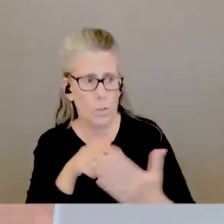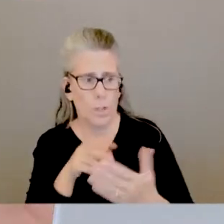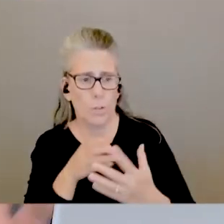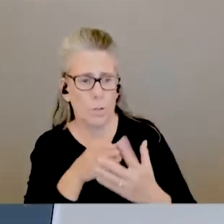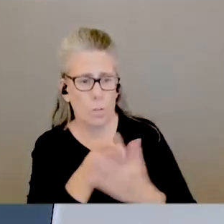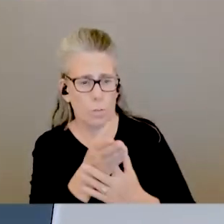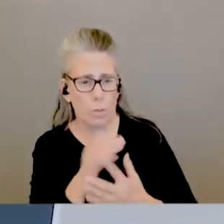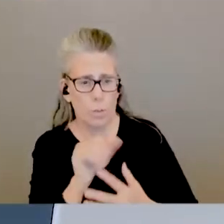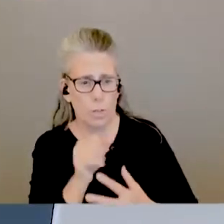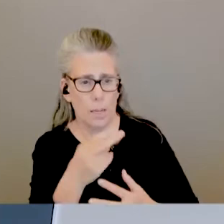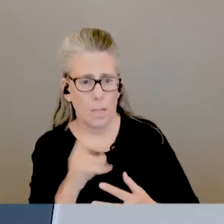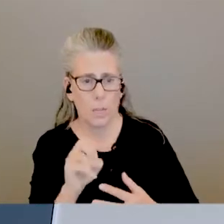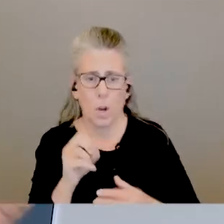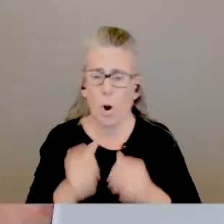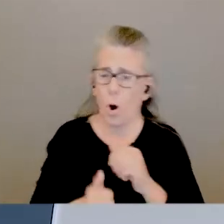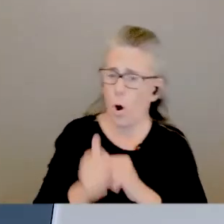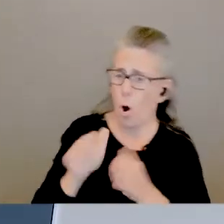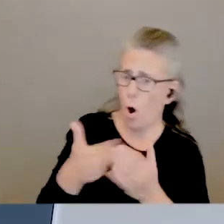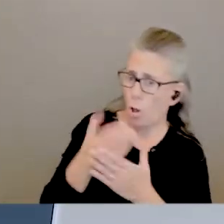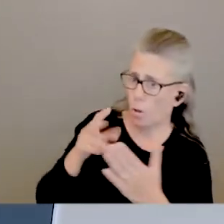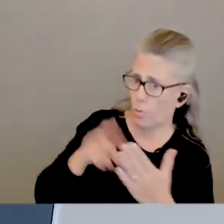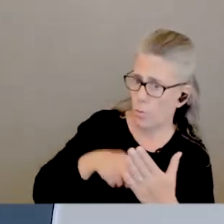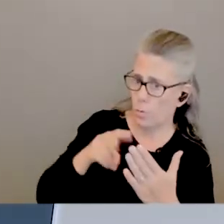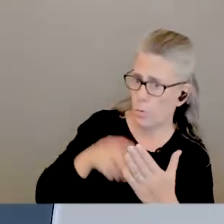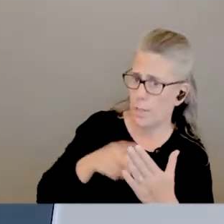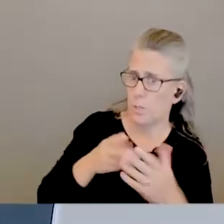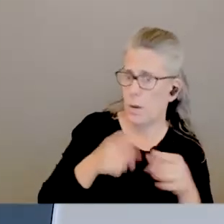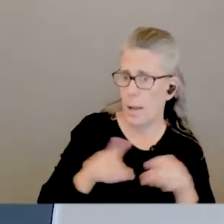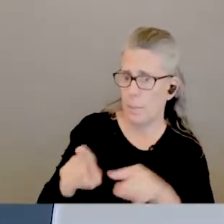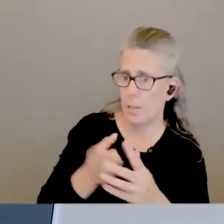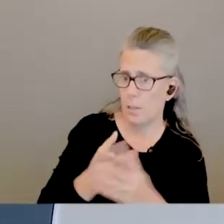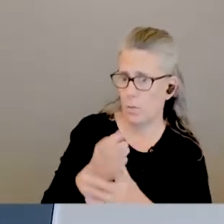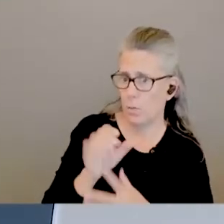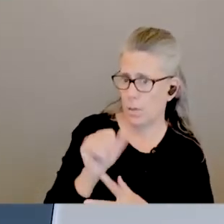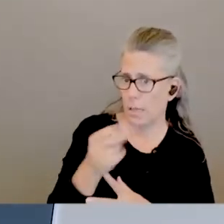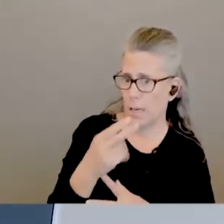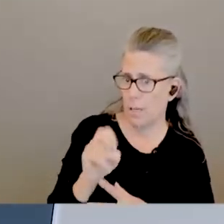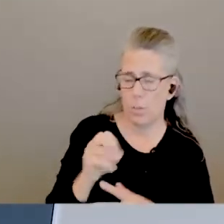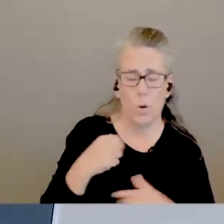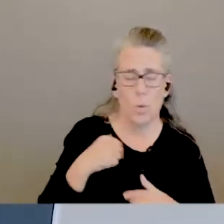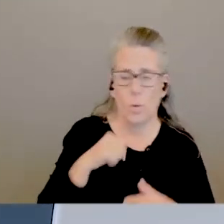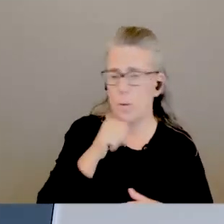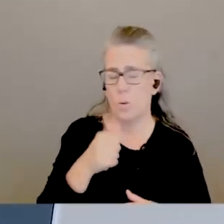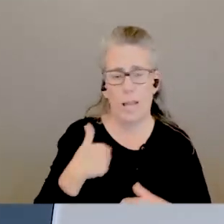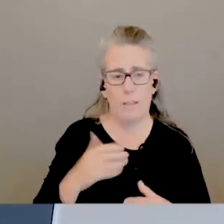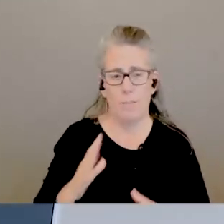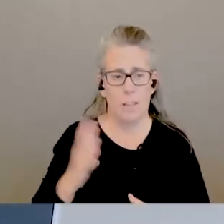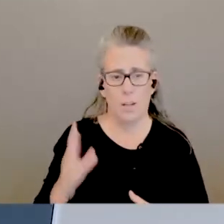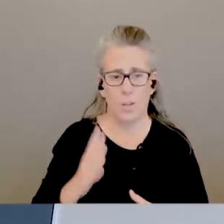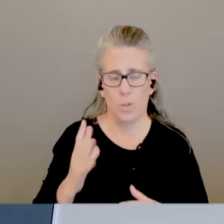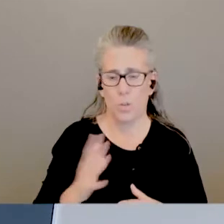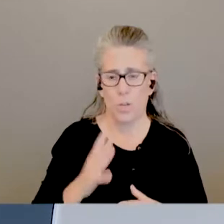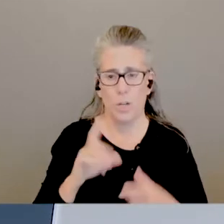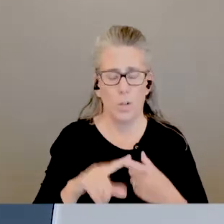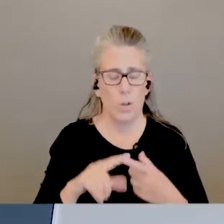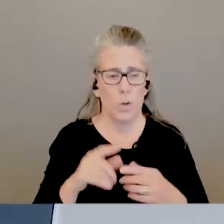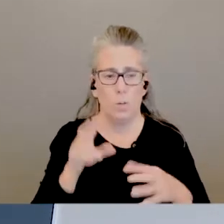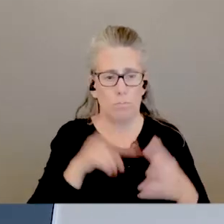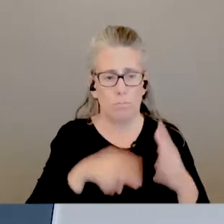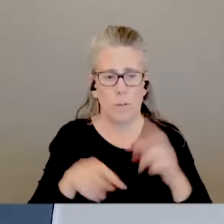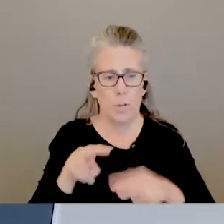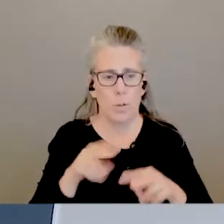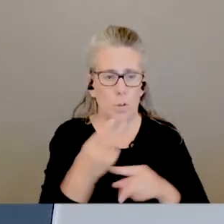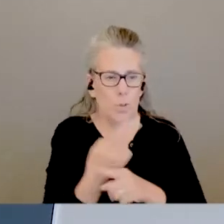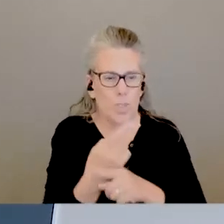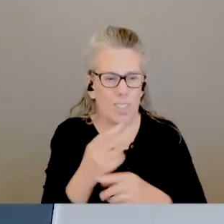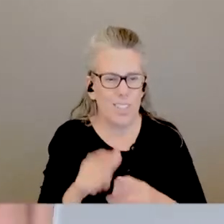happening through the cache. All the reads are happening. Everything is good. We don't have the luxury to go to slower medium Yeah. because of the tight